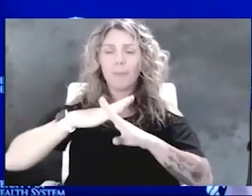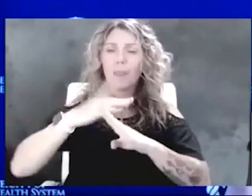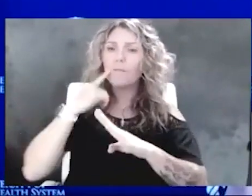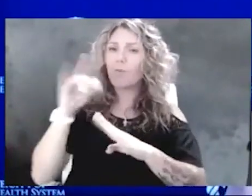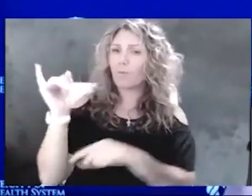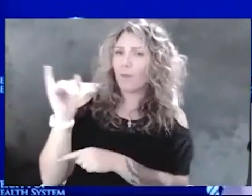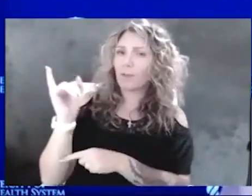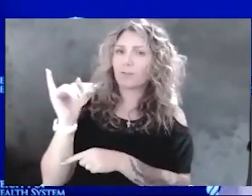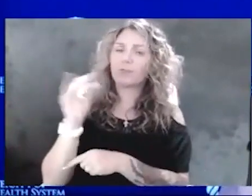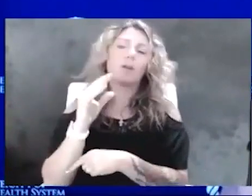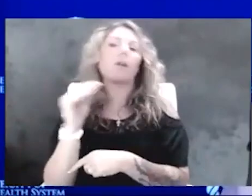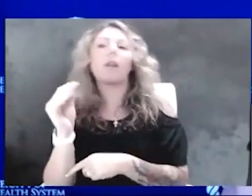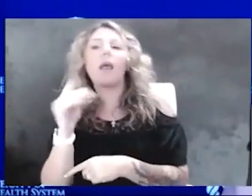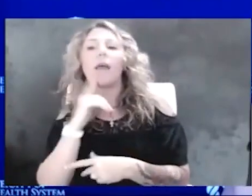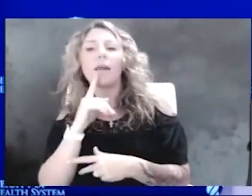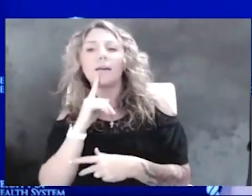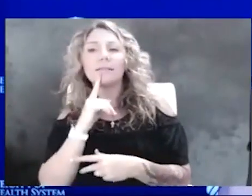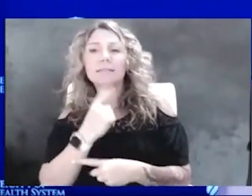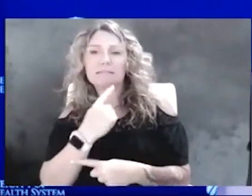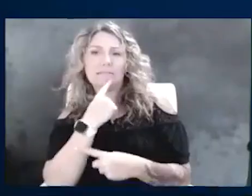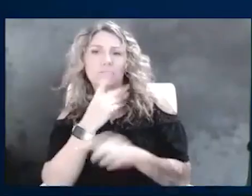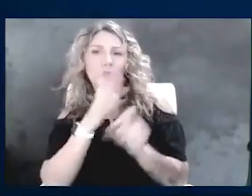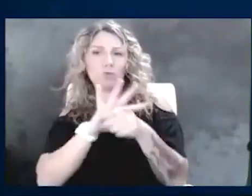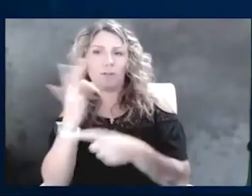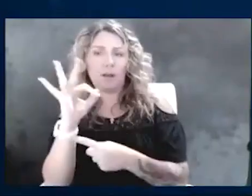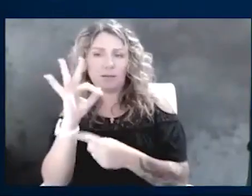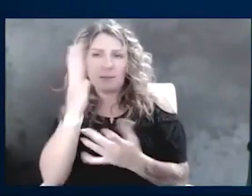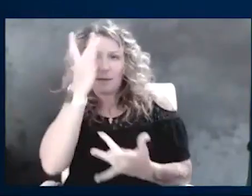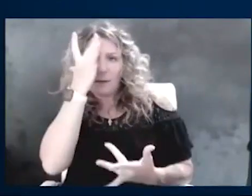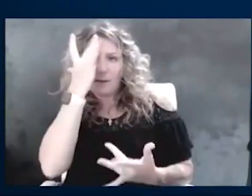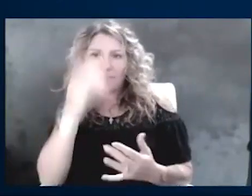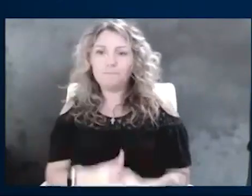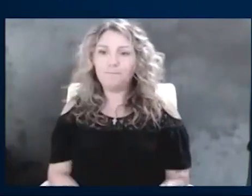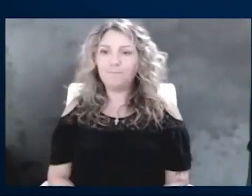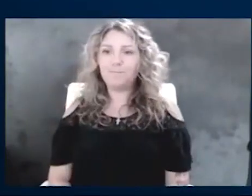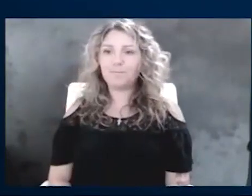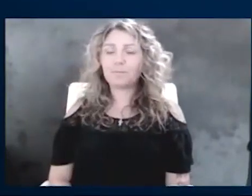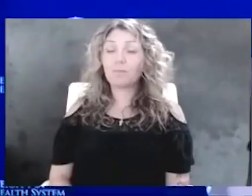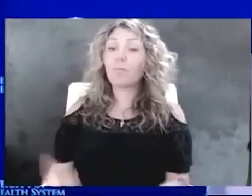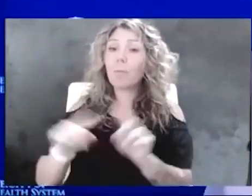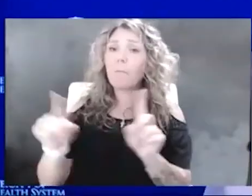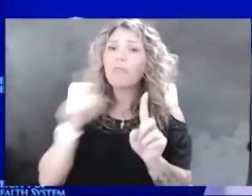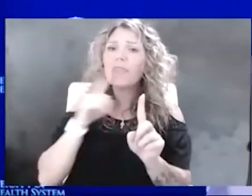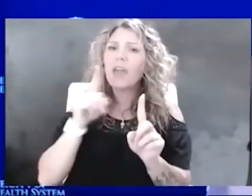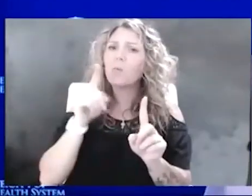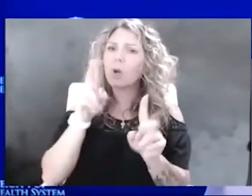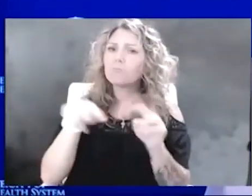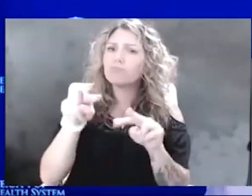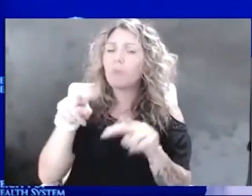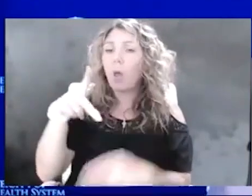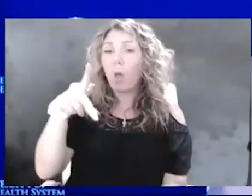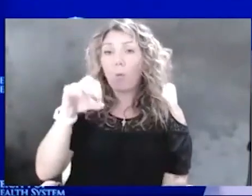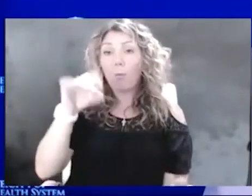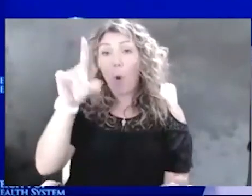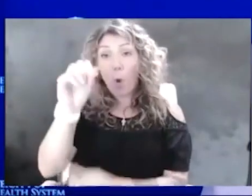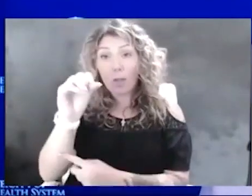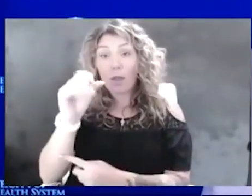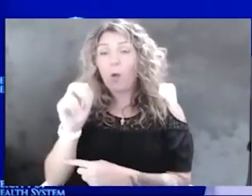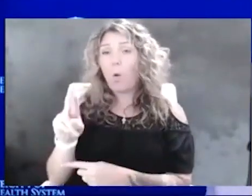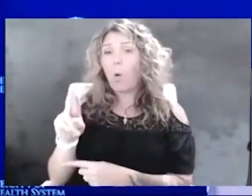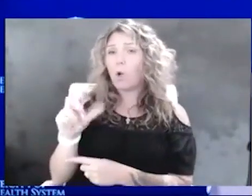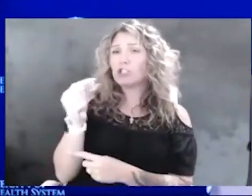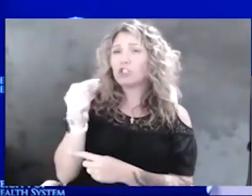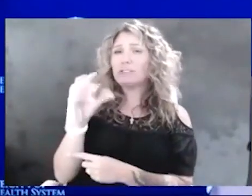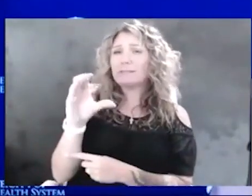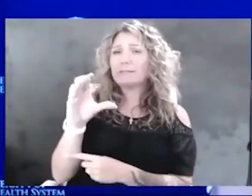significant COVID-19 disease. I think they were looking at the polio or BCG vaccine as well, but I haven't seen any more